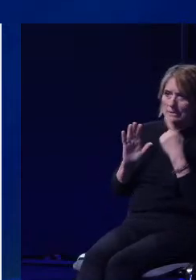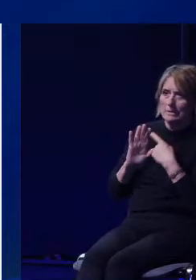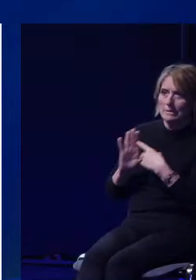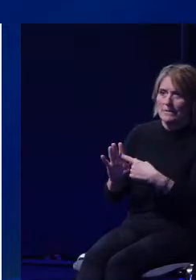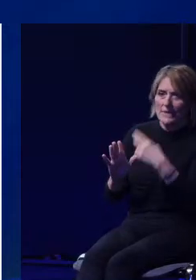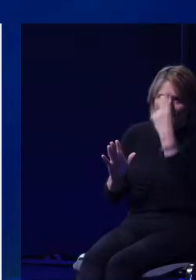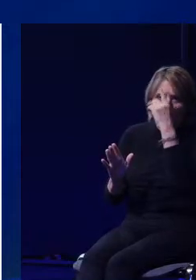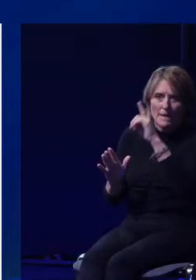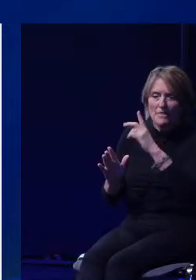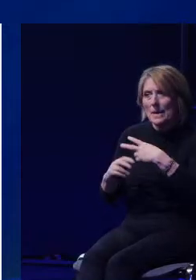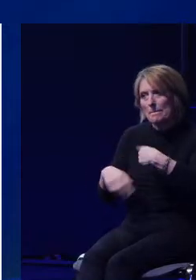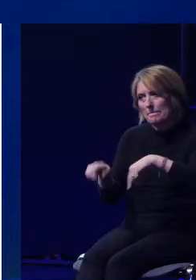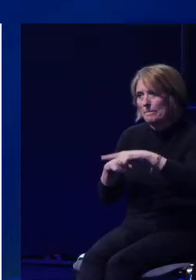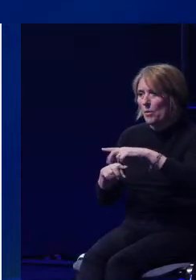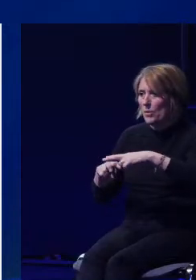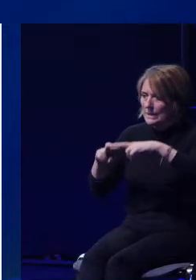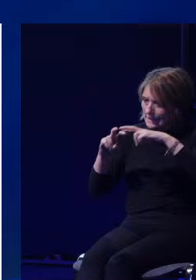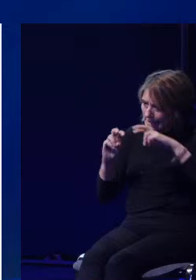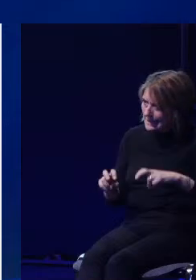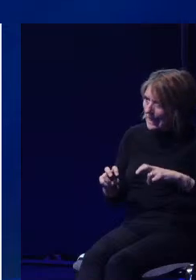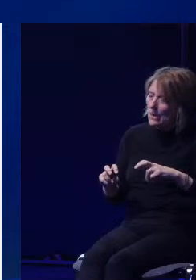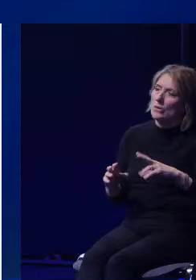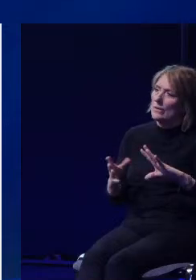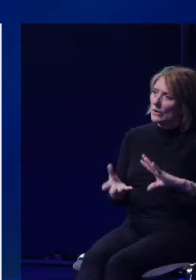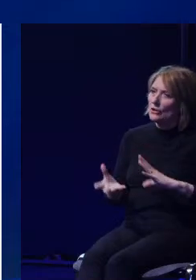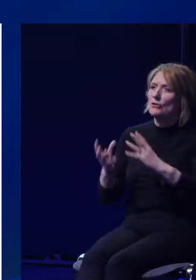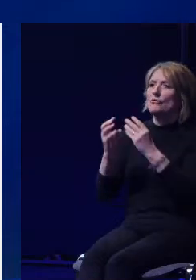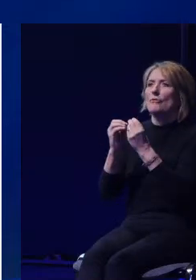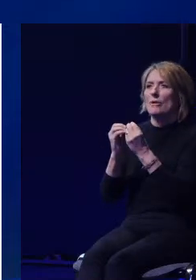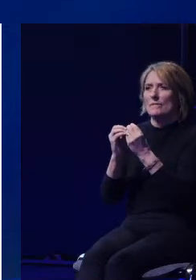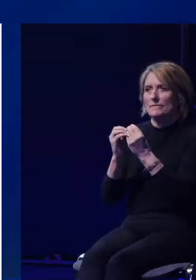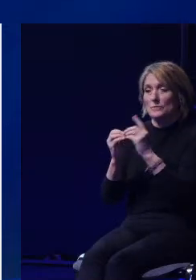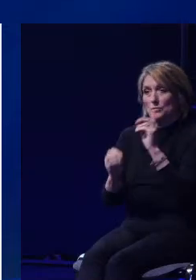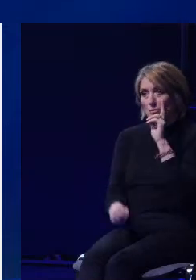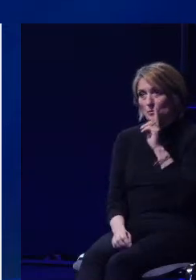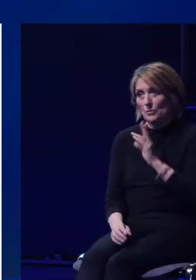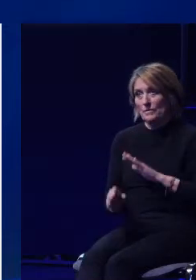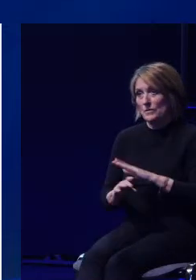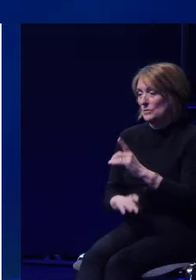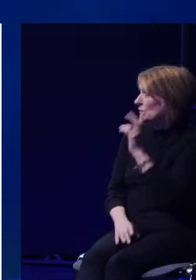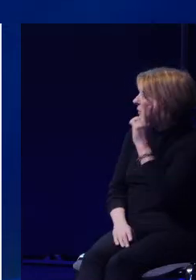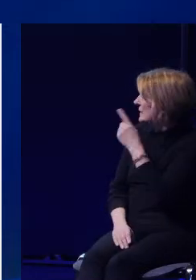down with us and they craft the features that you're about to see.